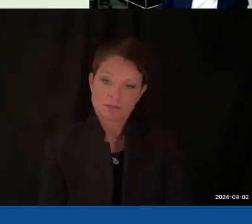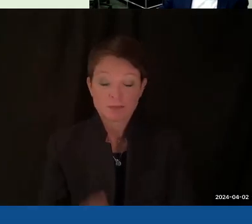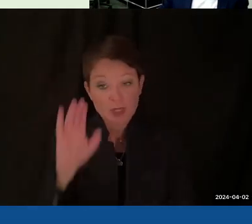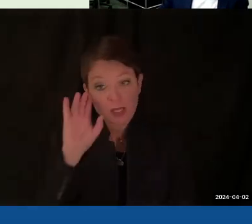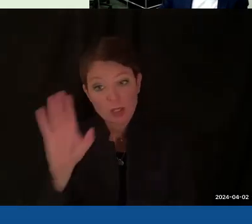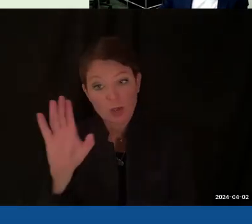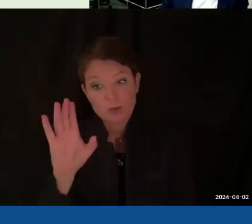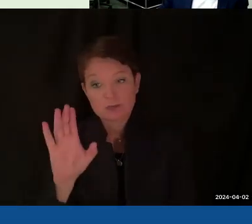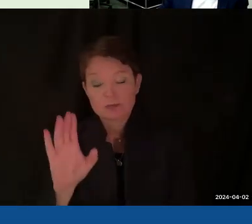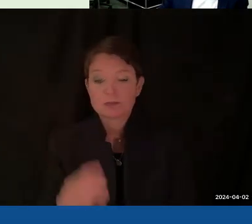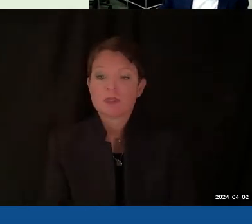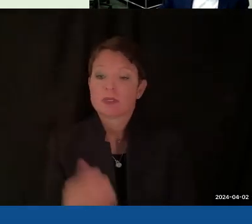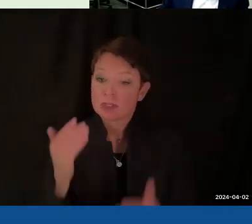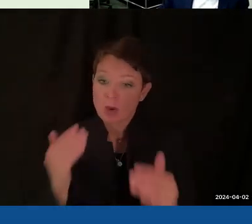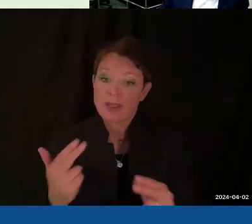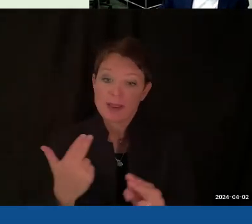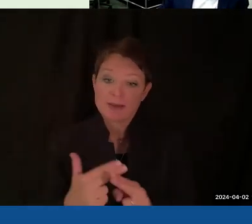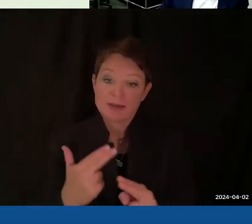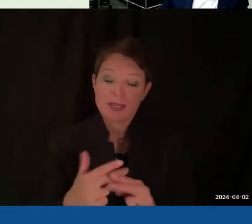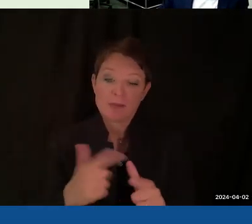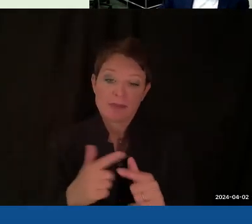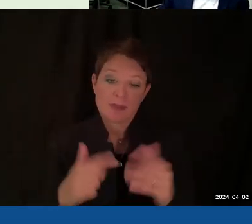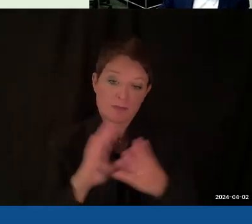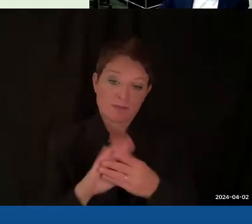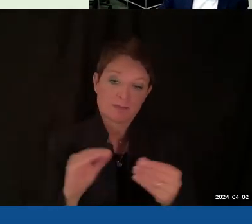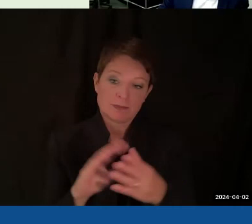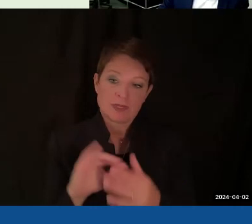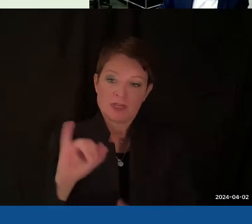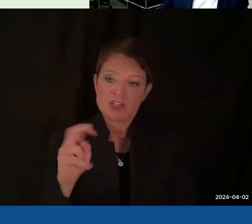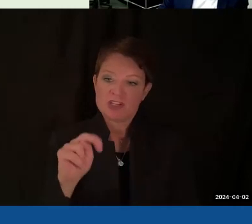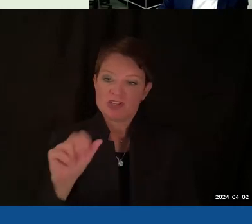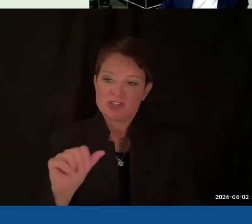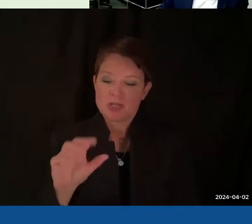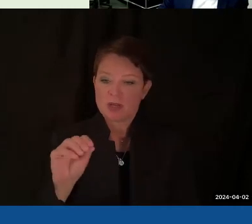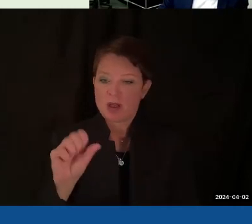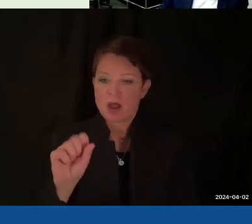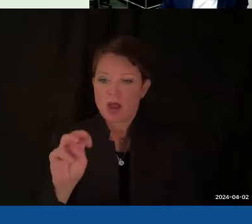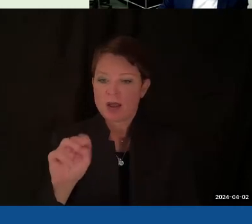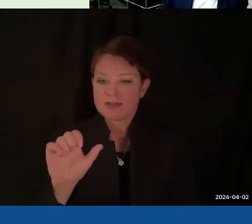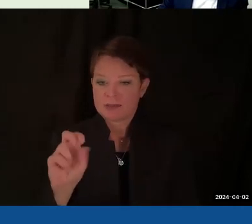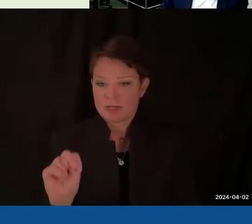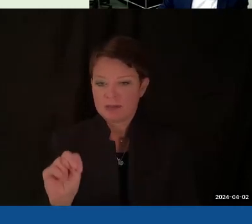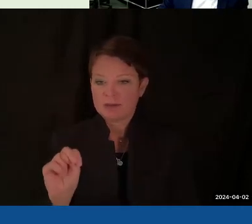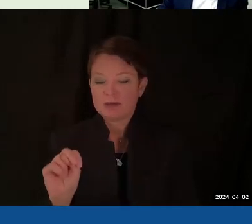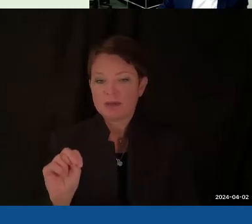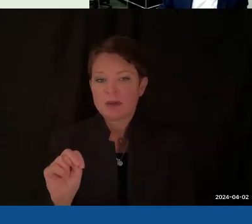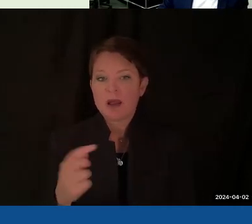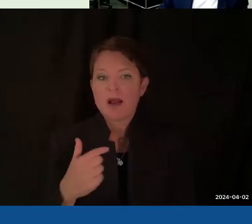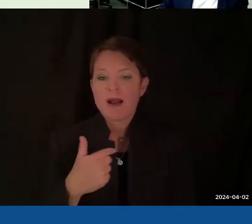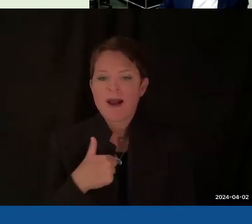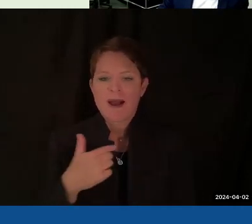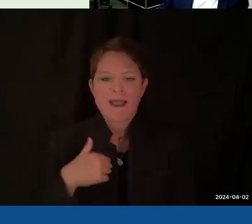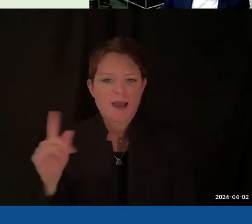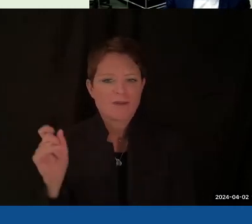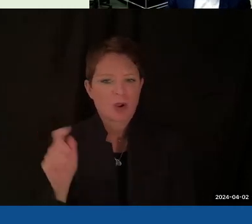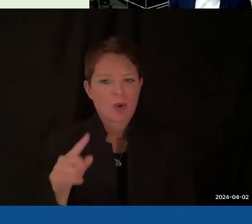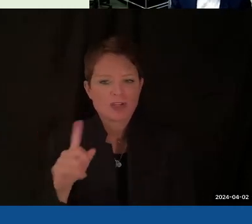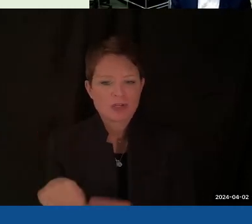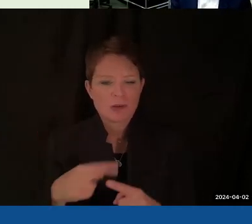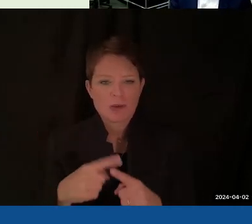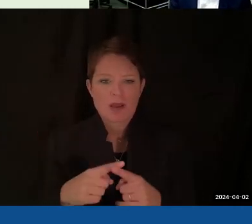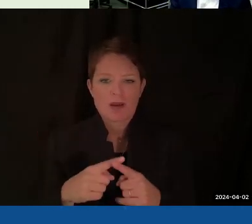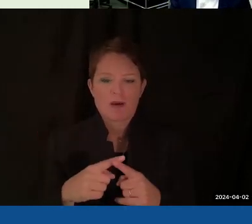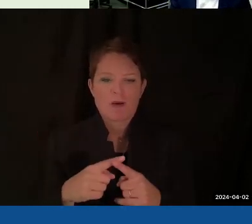Hello, Hello, please state your name for the record. my name's Jenna Osman, and I have a question